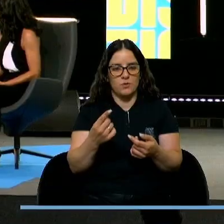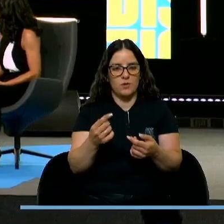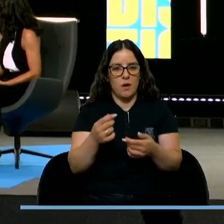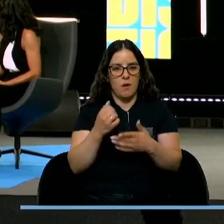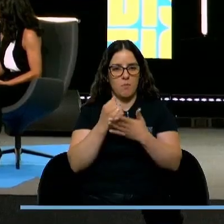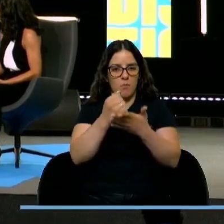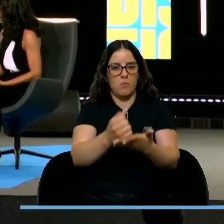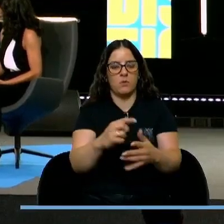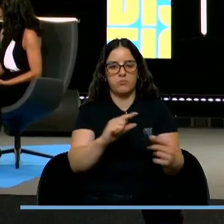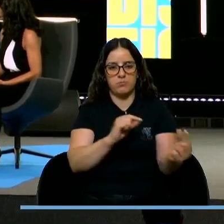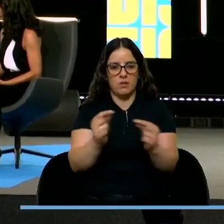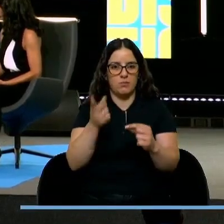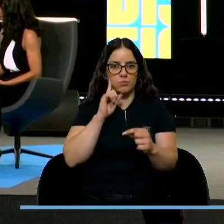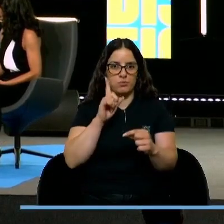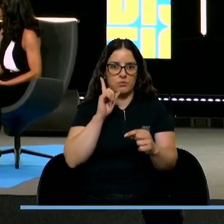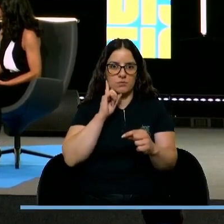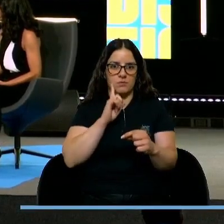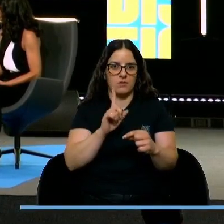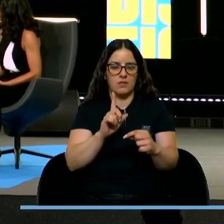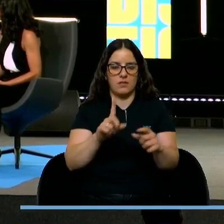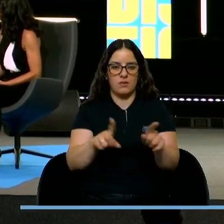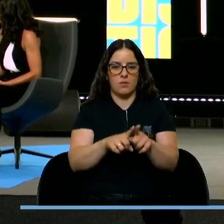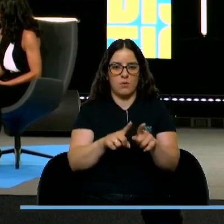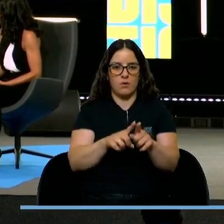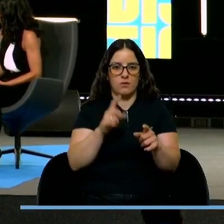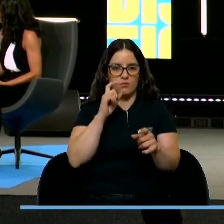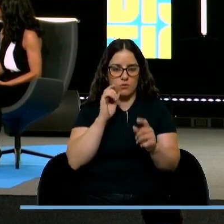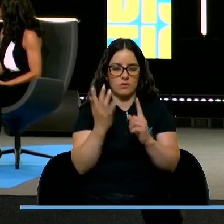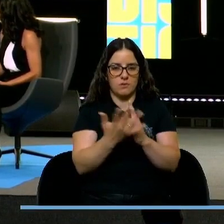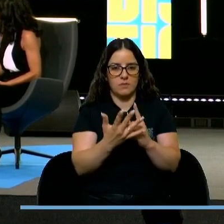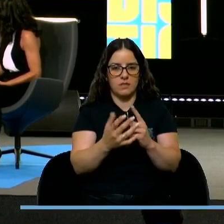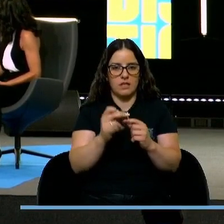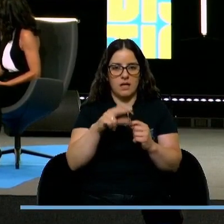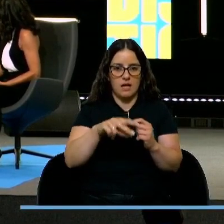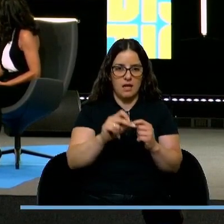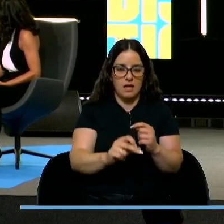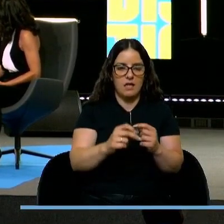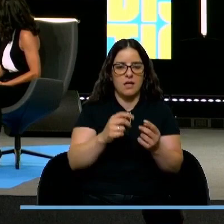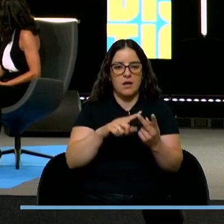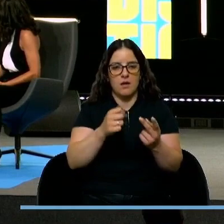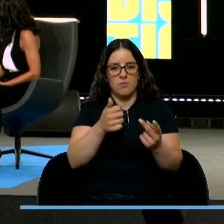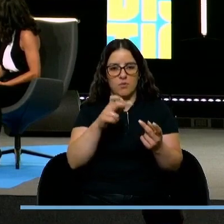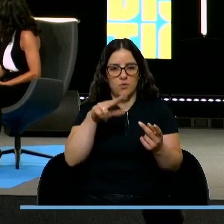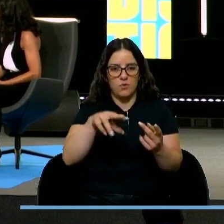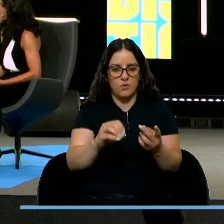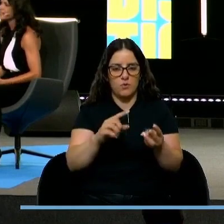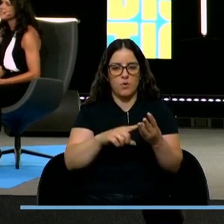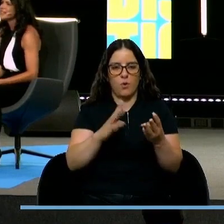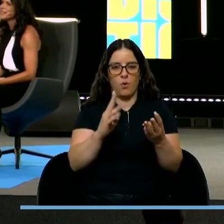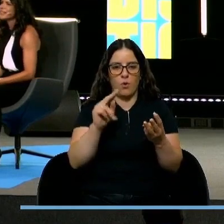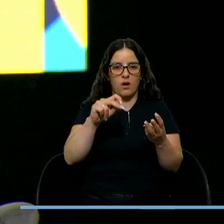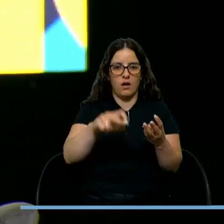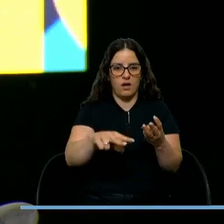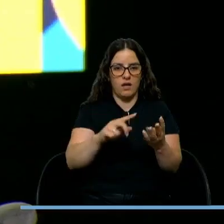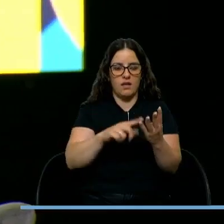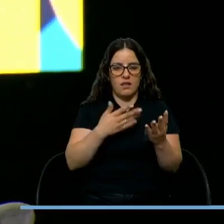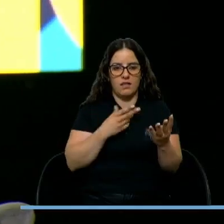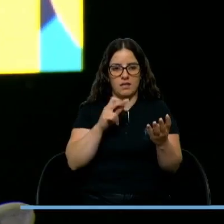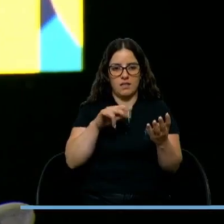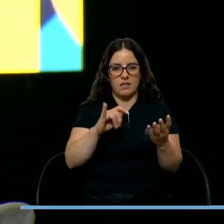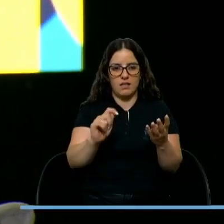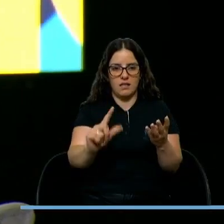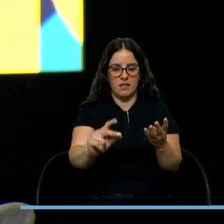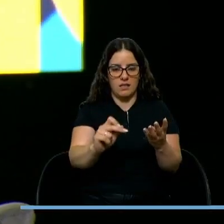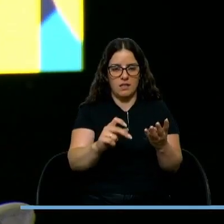re-industrialized. I would like to thank you all for your presence and participation in this debate, to all the panelists